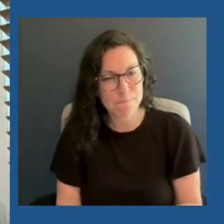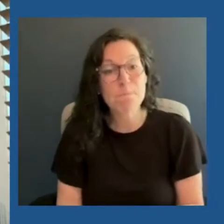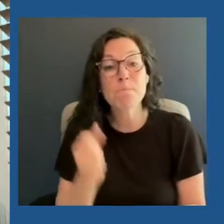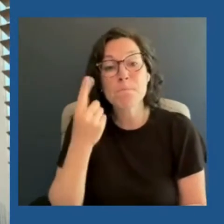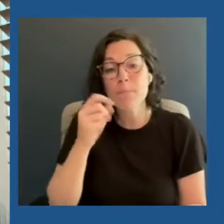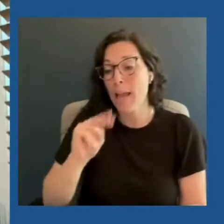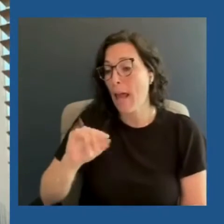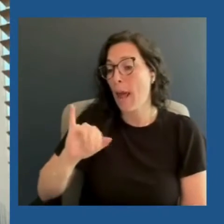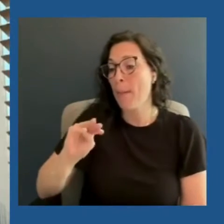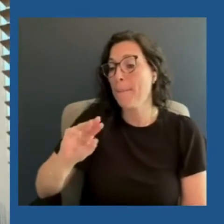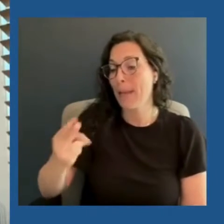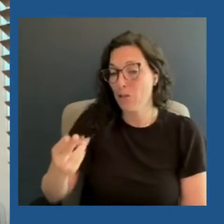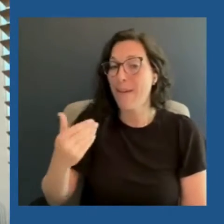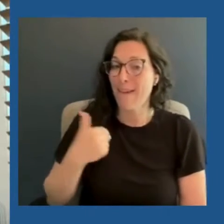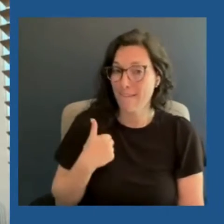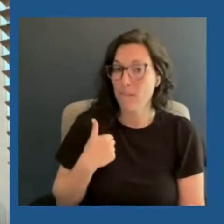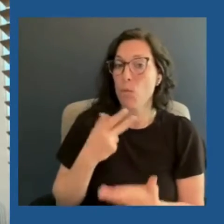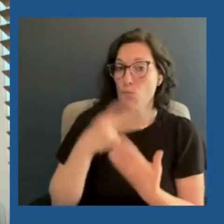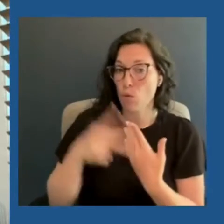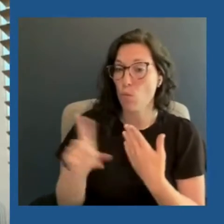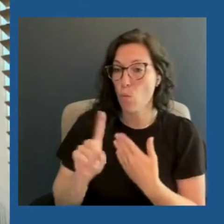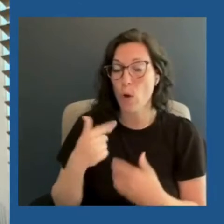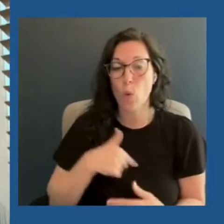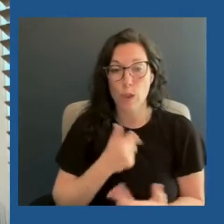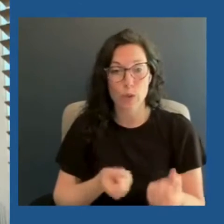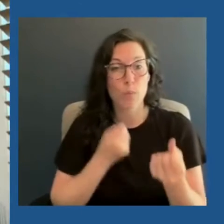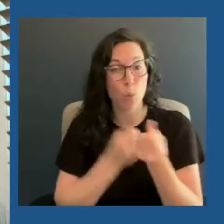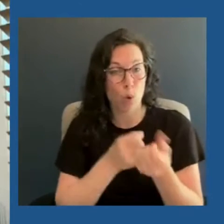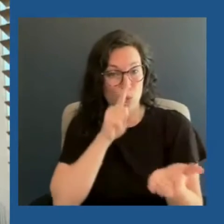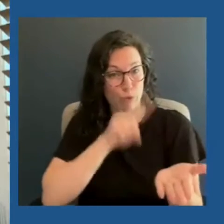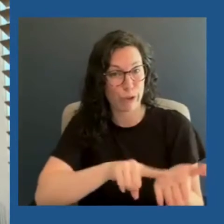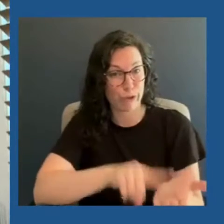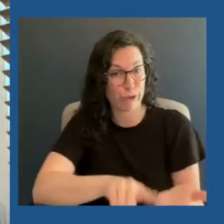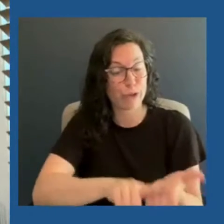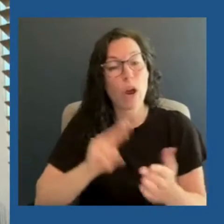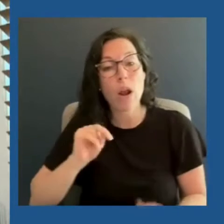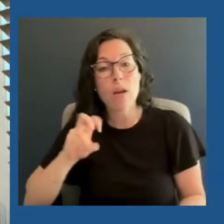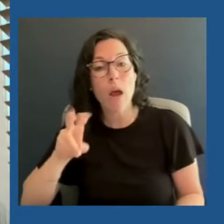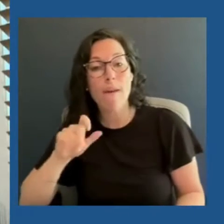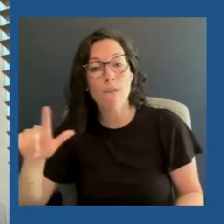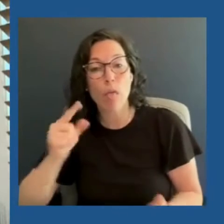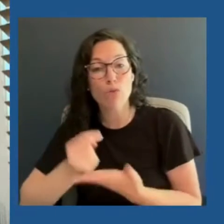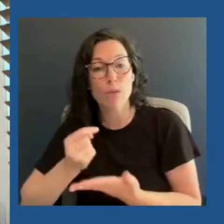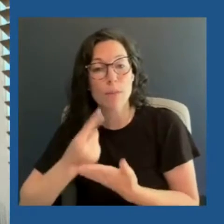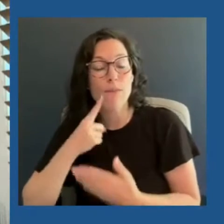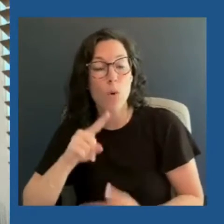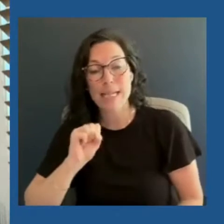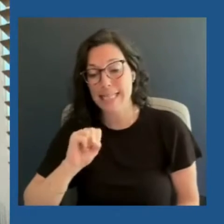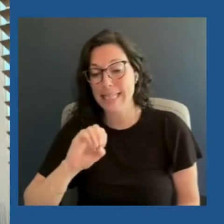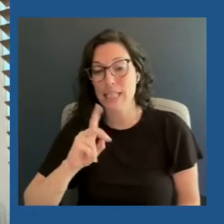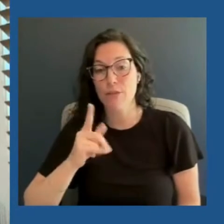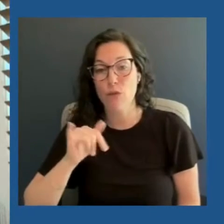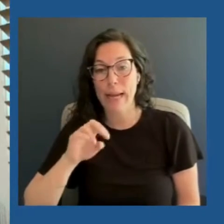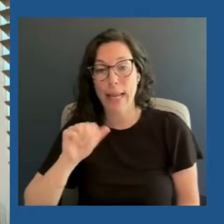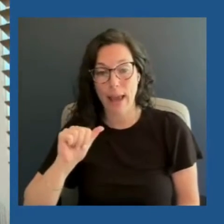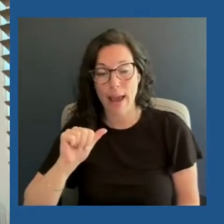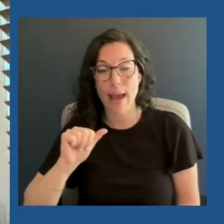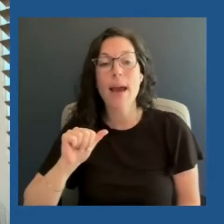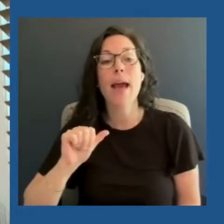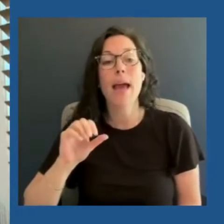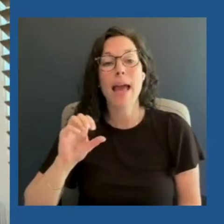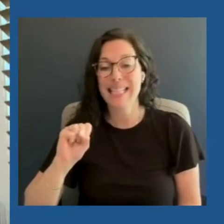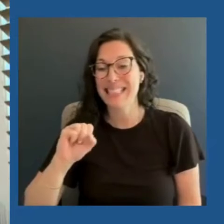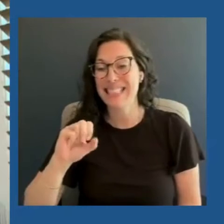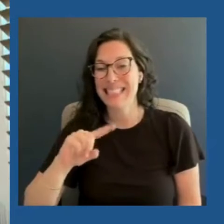have programs where we support research on novel treatments for schizophrenia and schizoaffective disorder. And the types